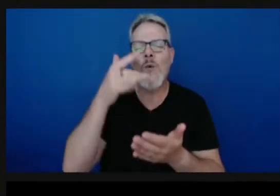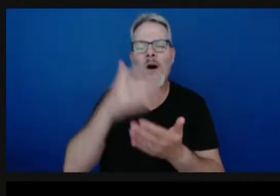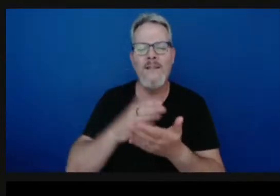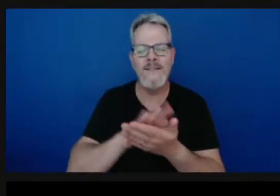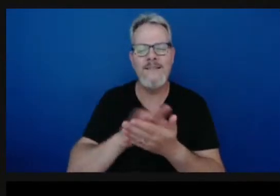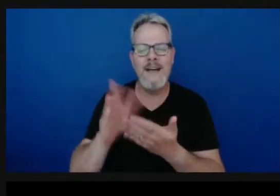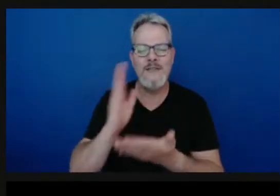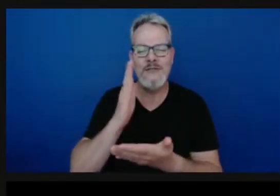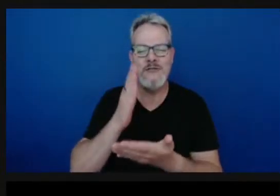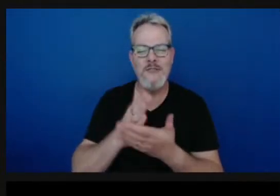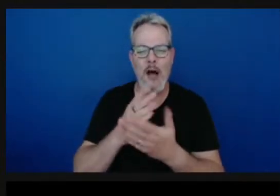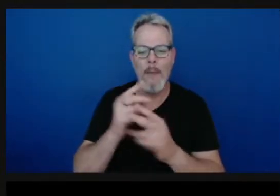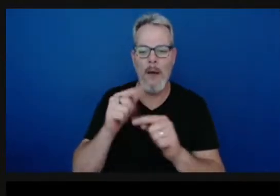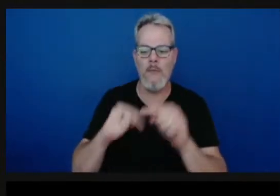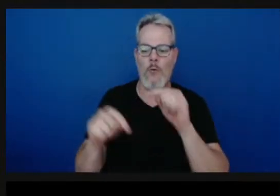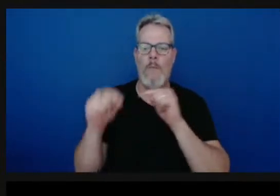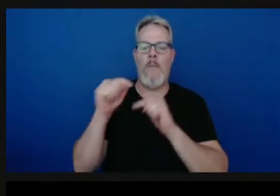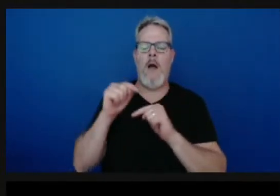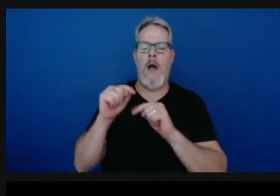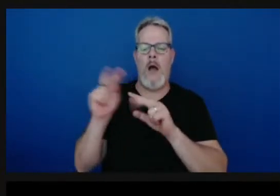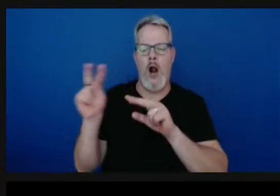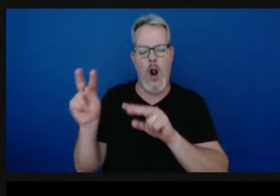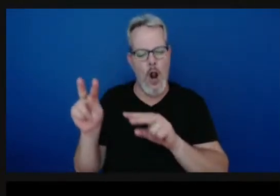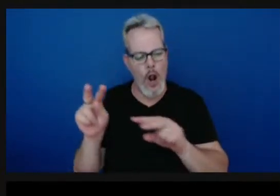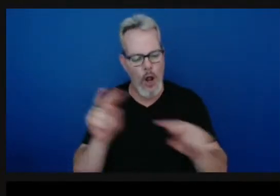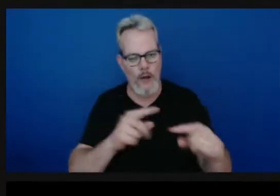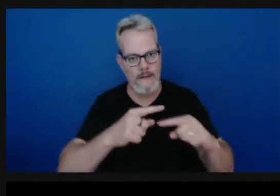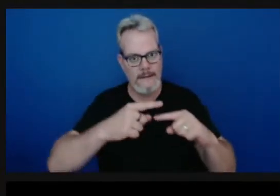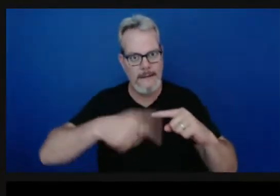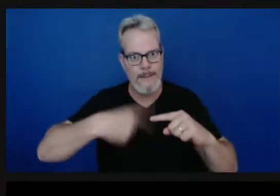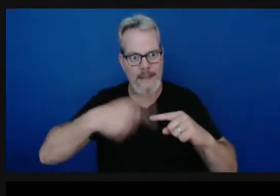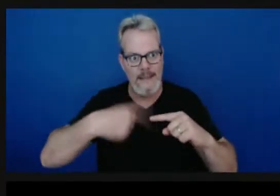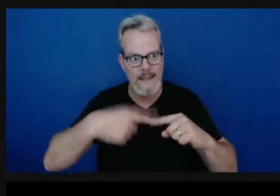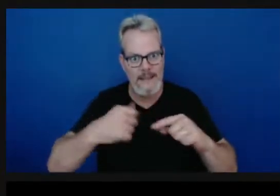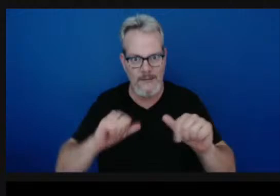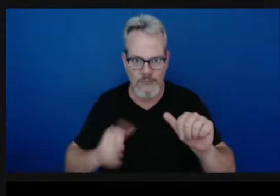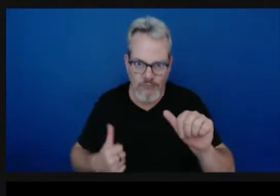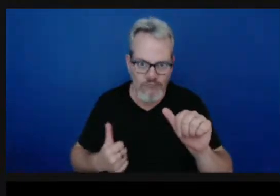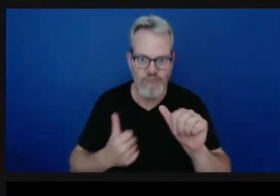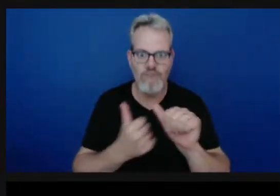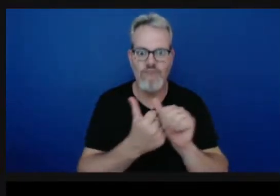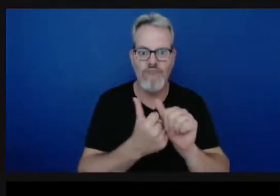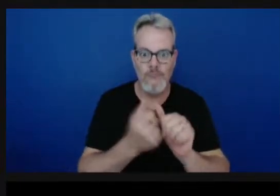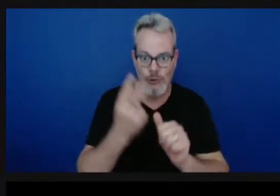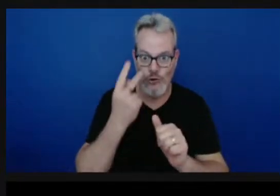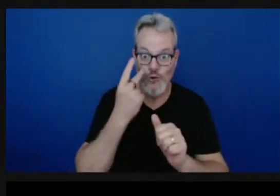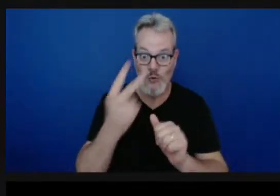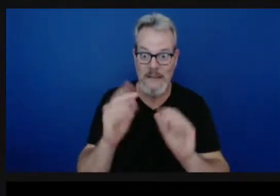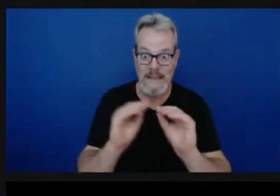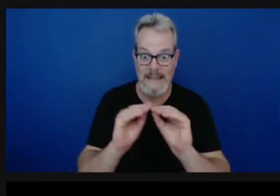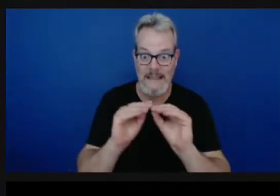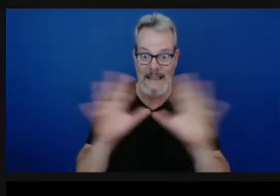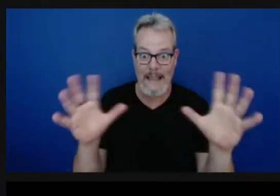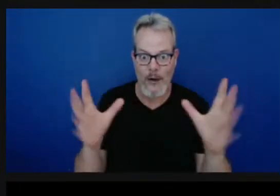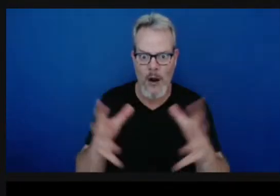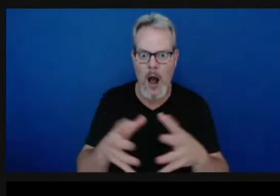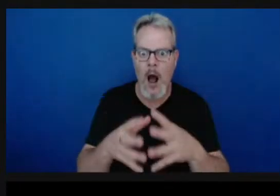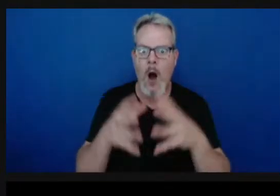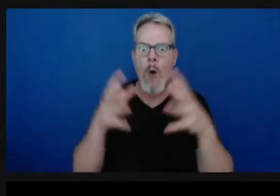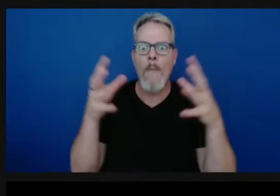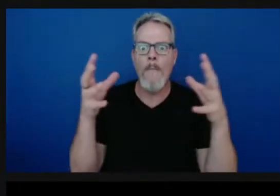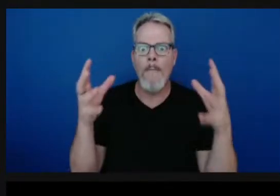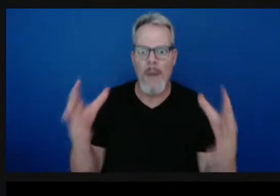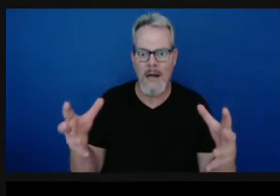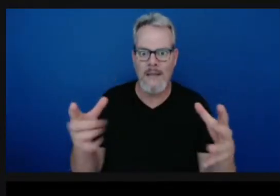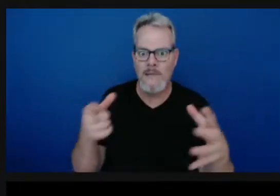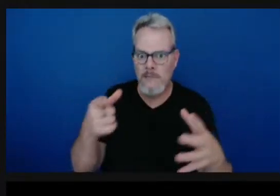the whole thing as a whole and speed it way up like this. So now you can see more clearly how much mineral buildup has been occurring around